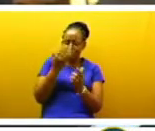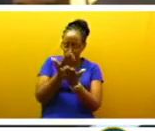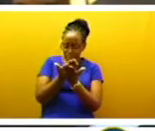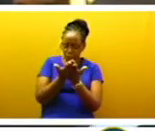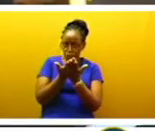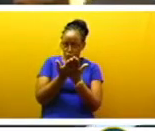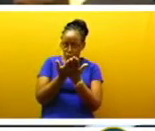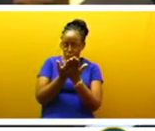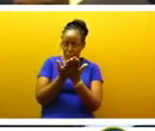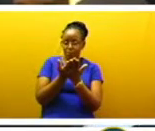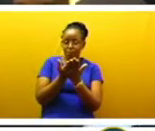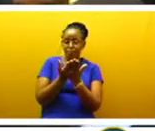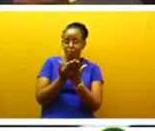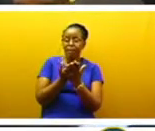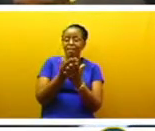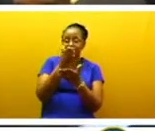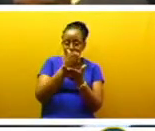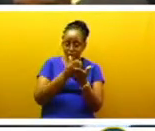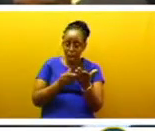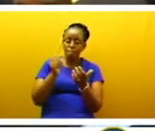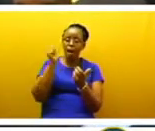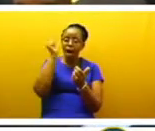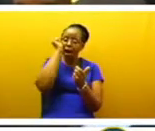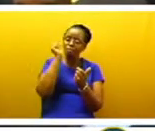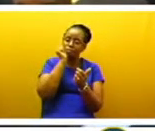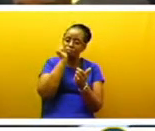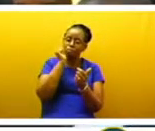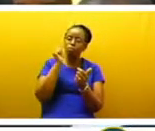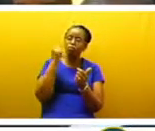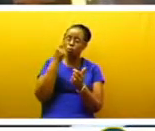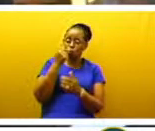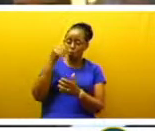some of the advocates who are in that